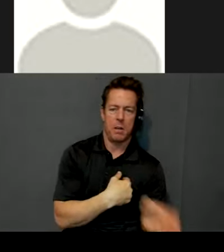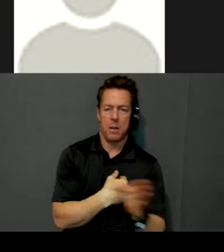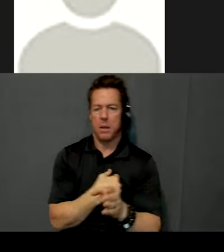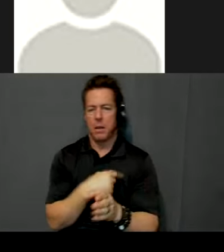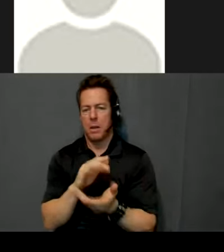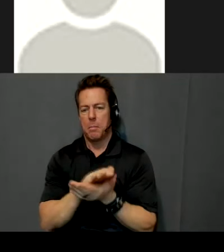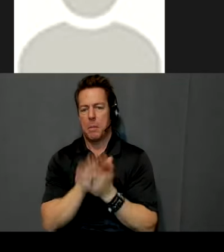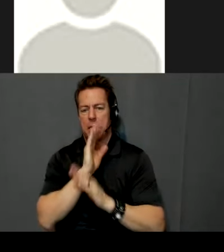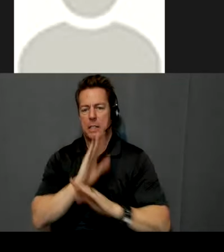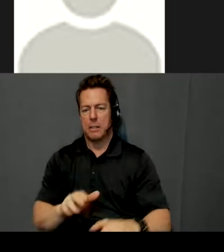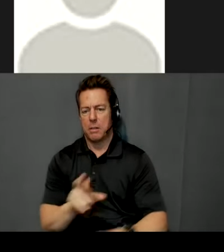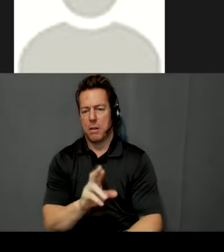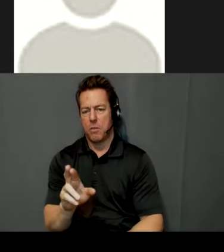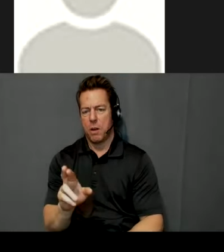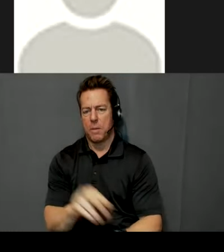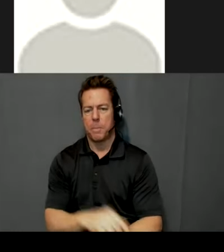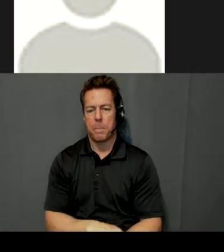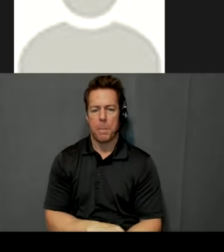right.